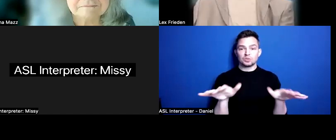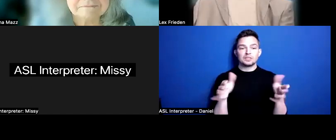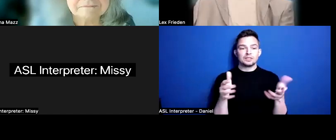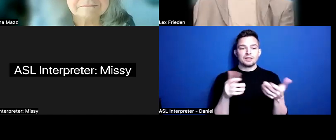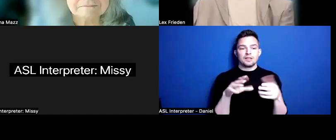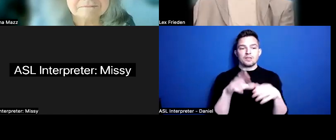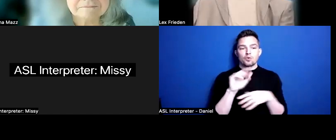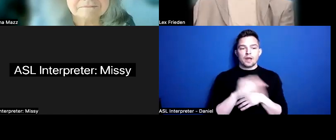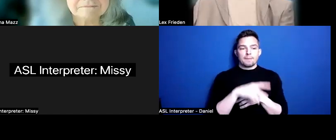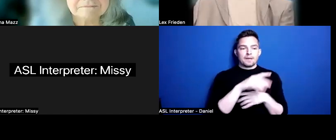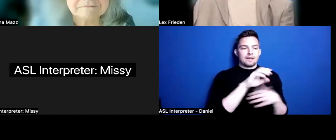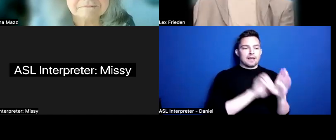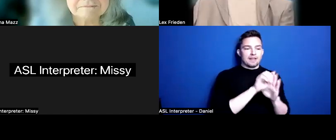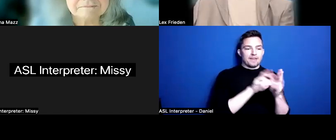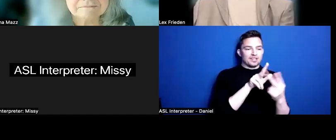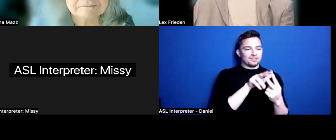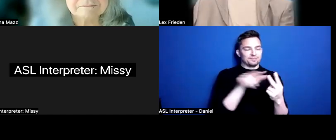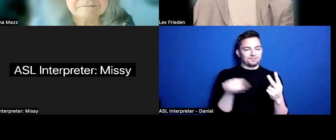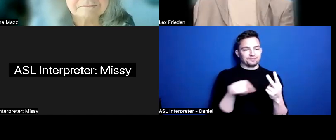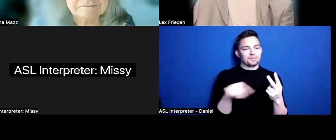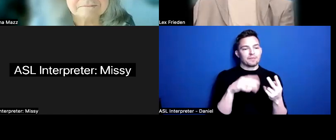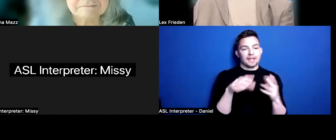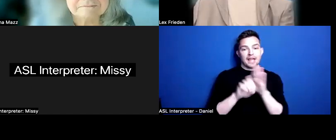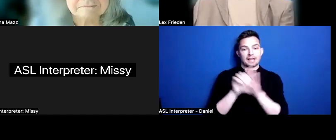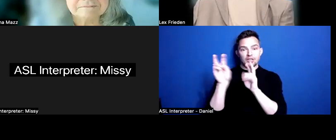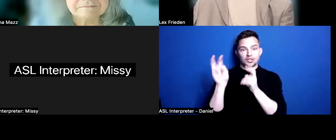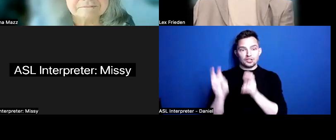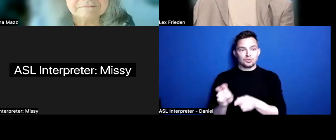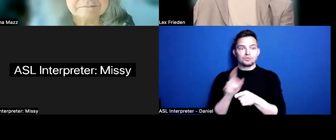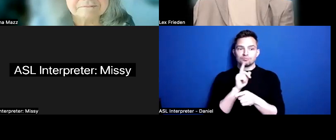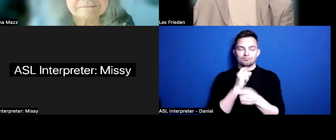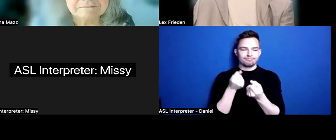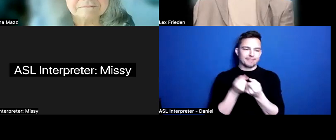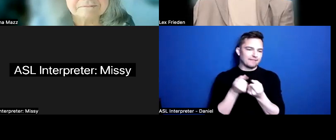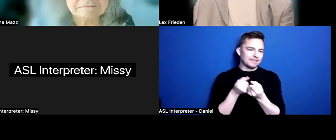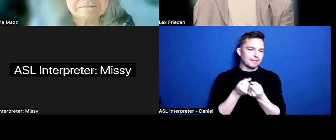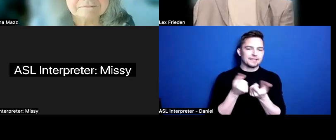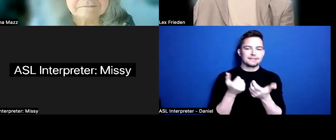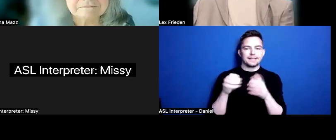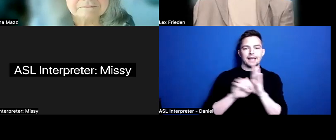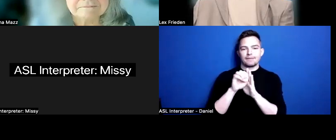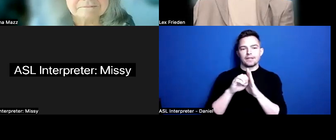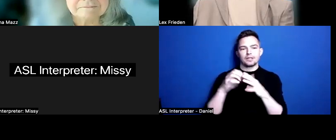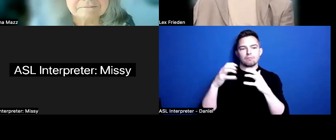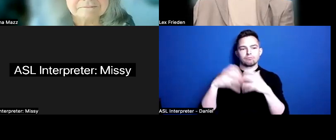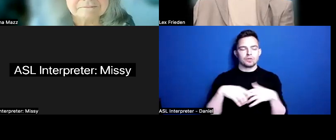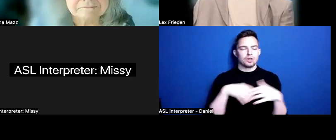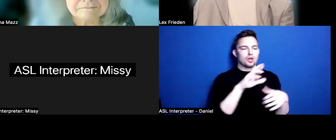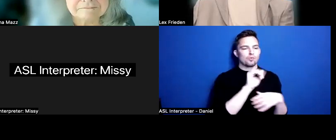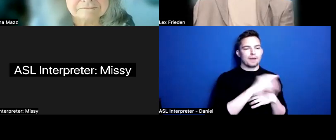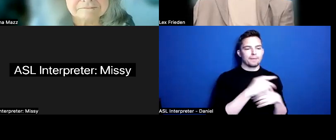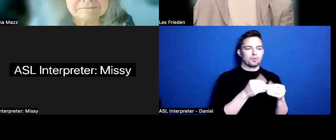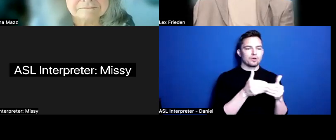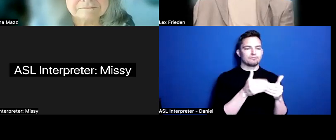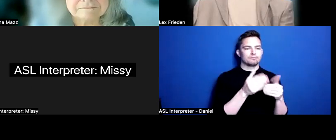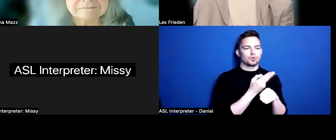the elevator, and I totally agree, you know, with the elevator issue and stuff. I'm sure you advocate because elevators break down and a ramp might be more usable. And I know that, you